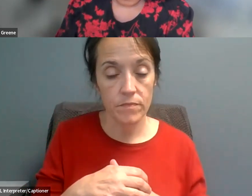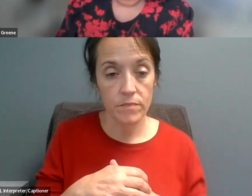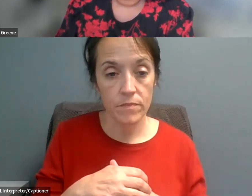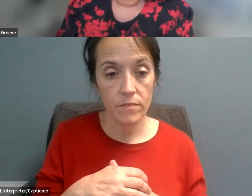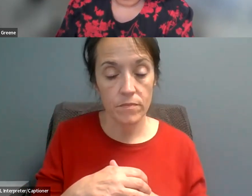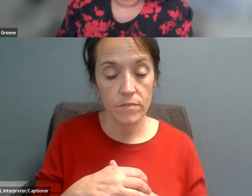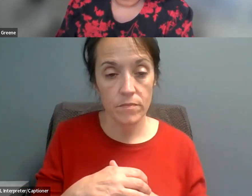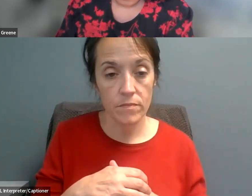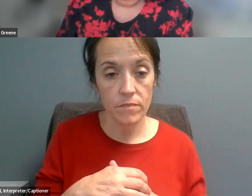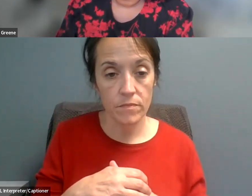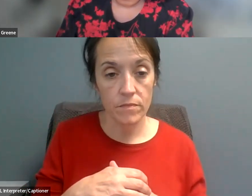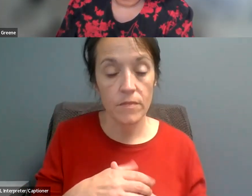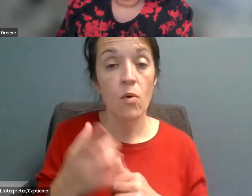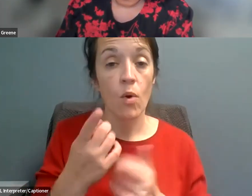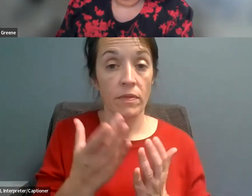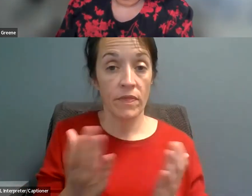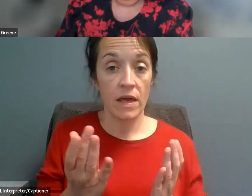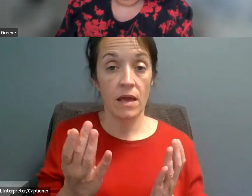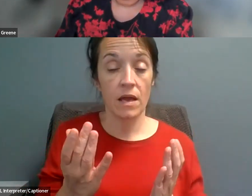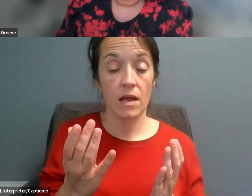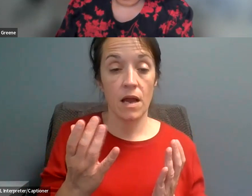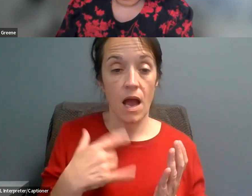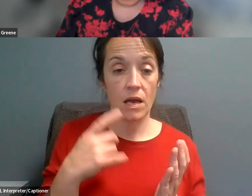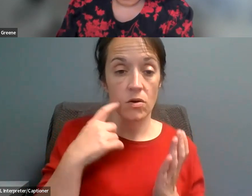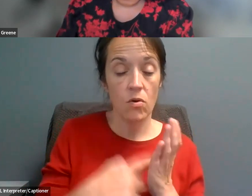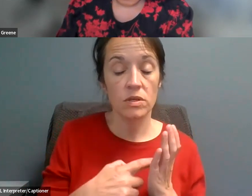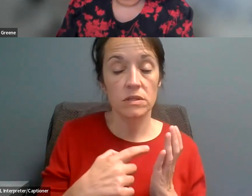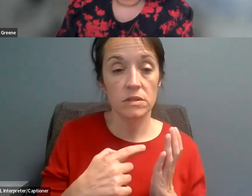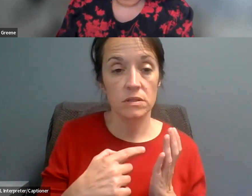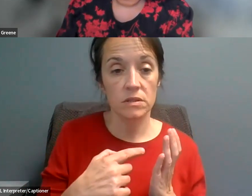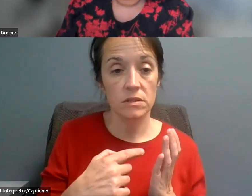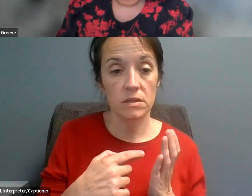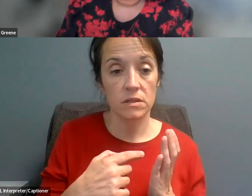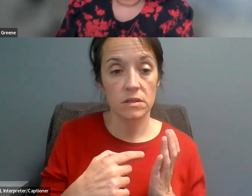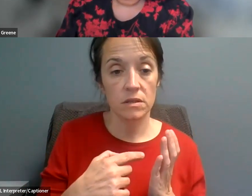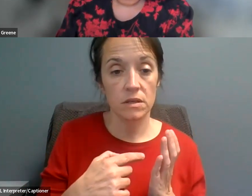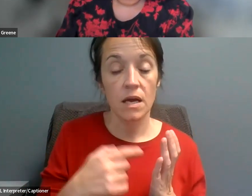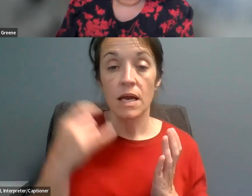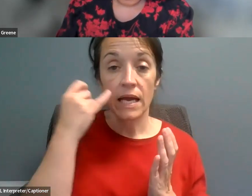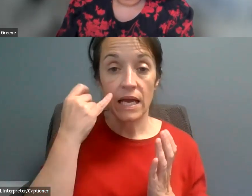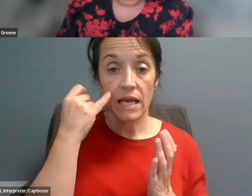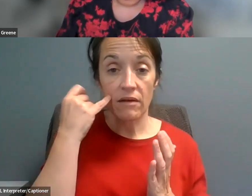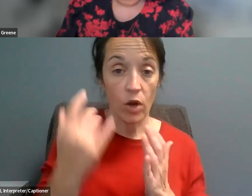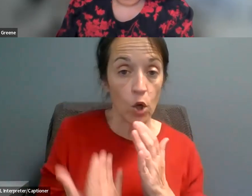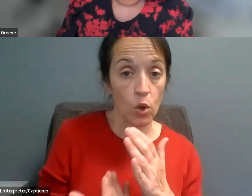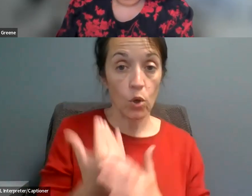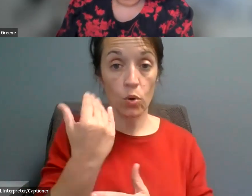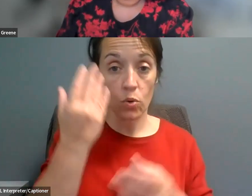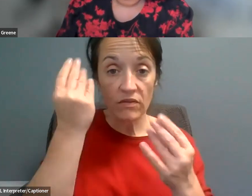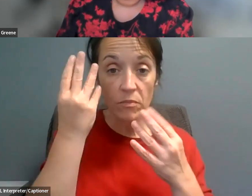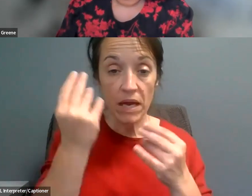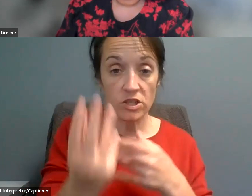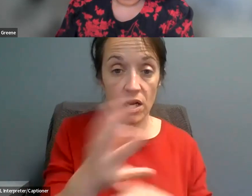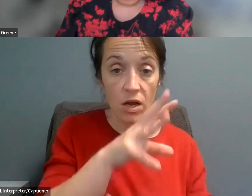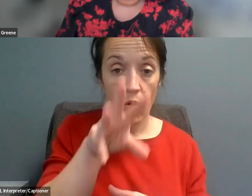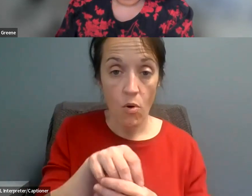that I really appreciated was new information and priorities that got incorporated into the plan of work. So for